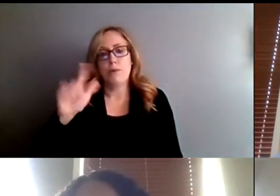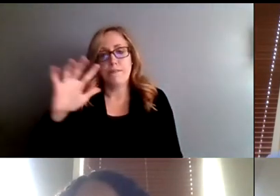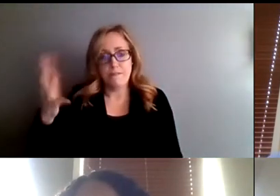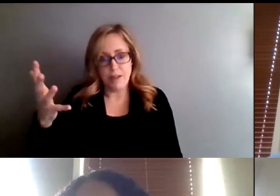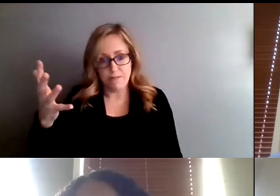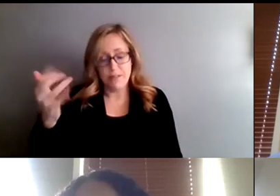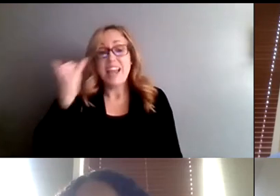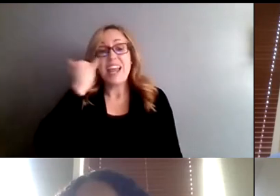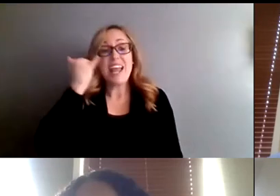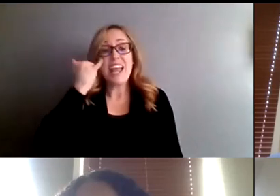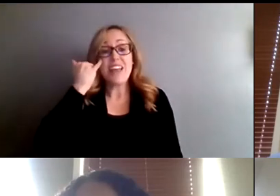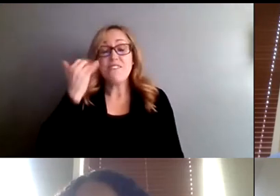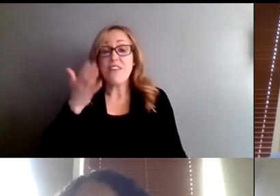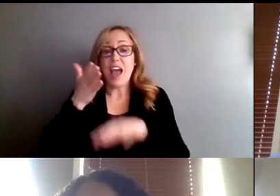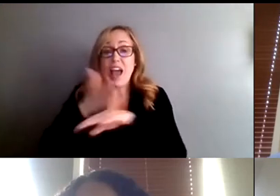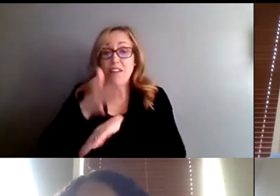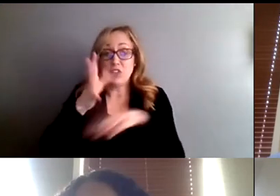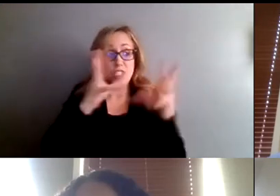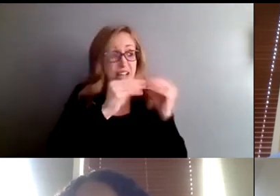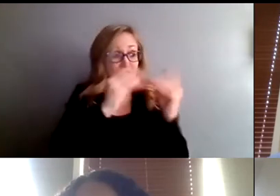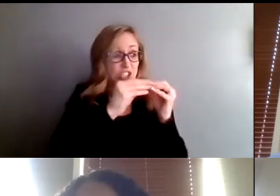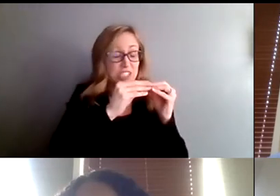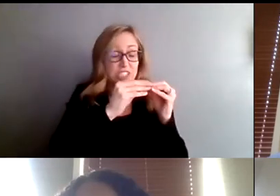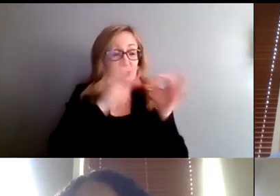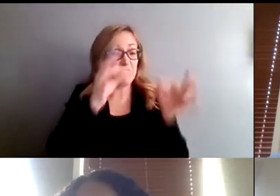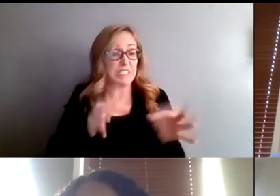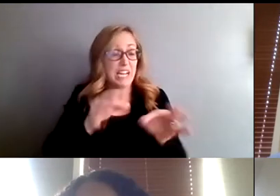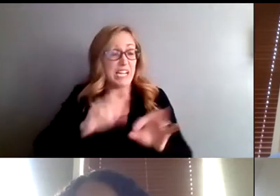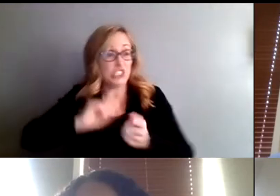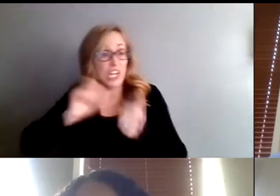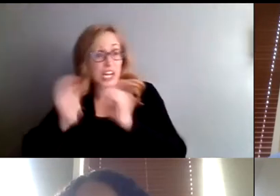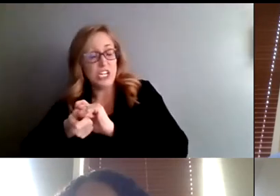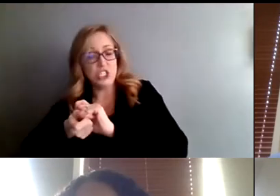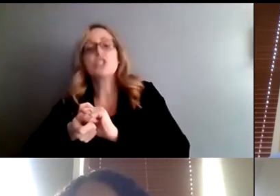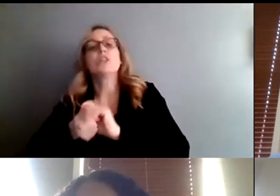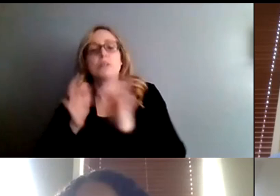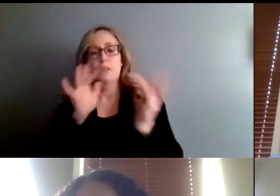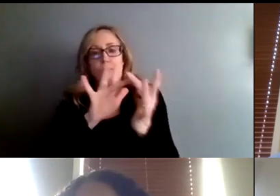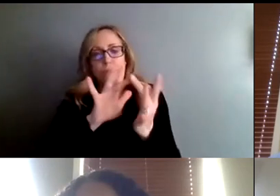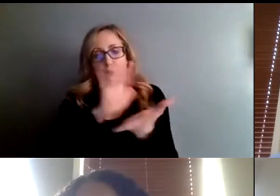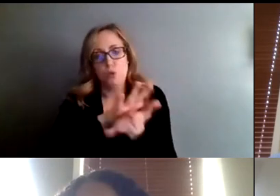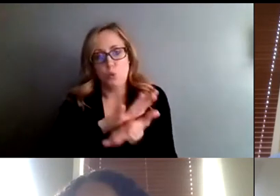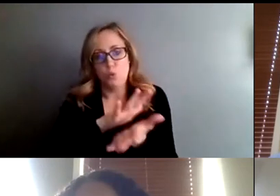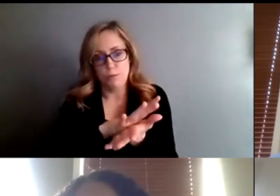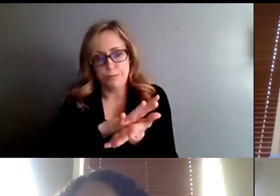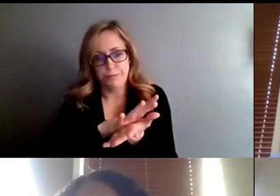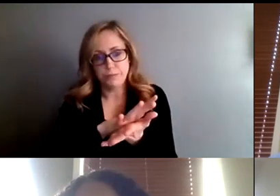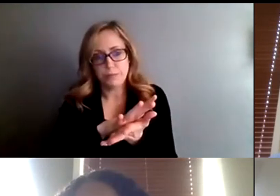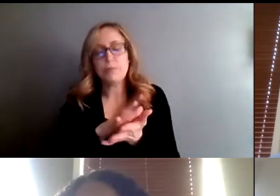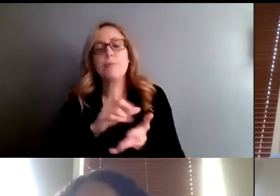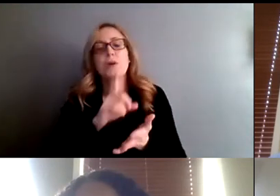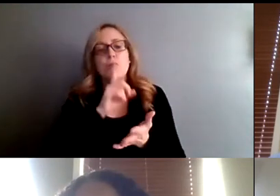after the session, then stay in touch with your school. But we really want to make sure that we hold to a